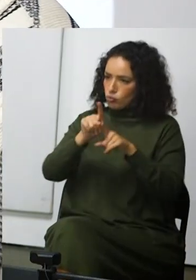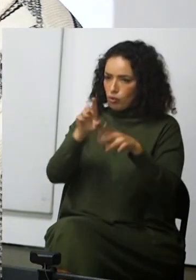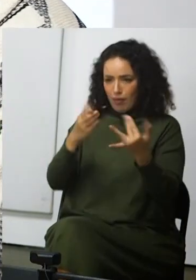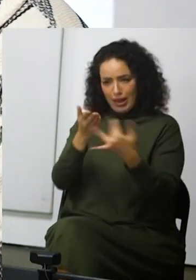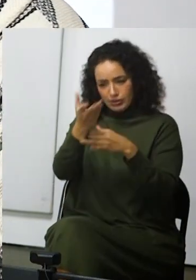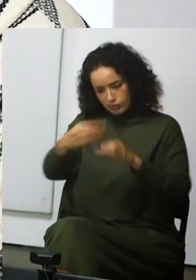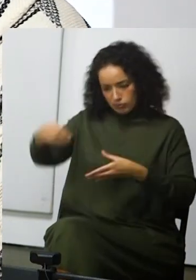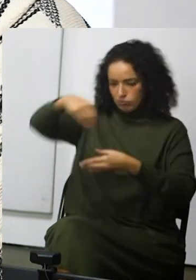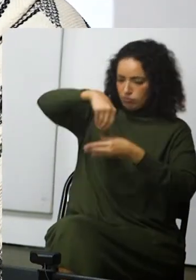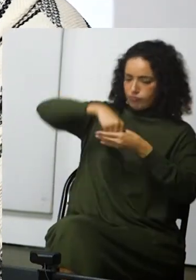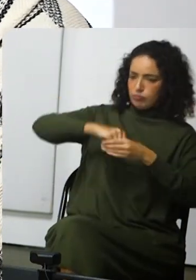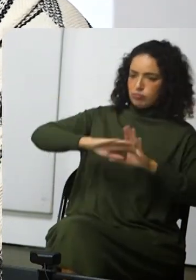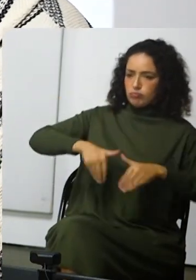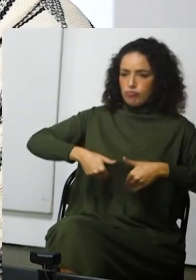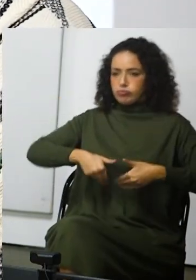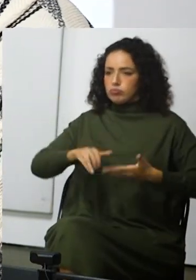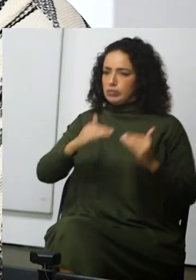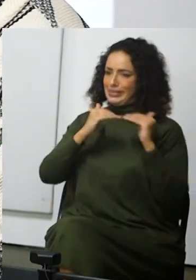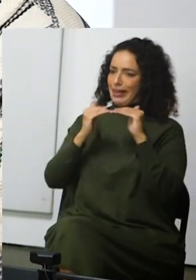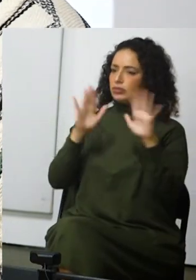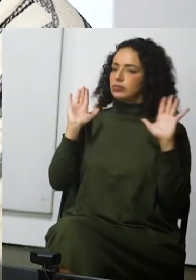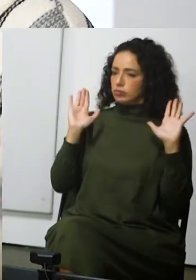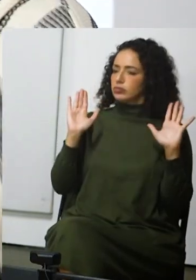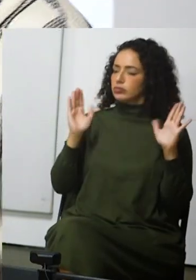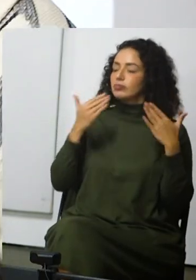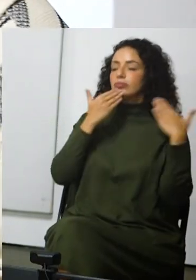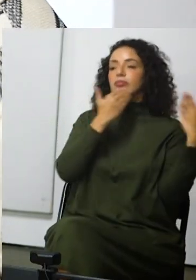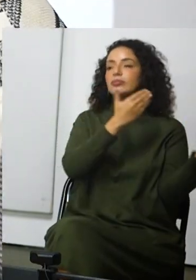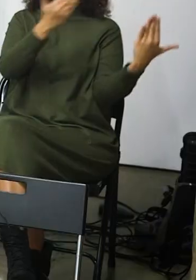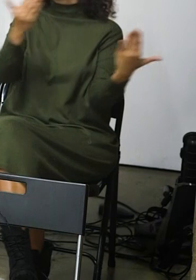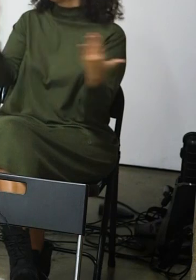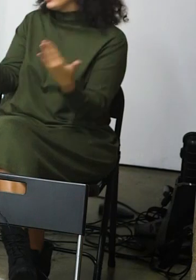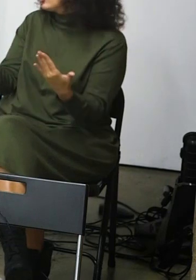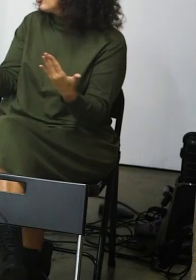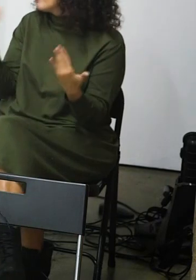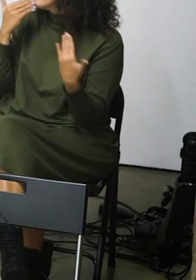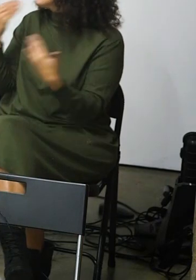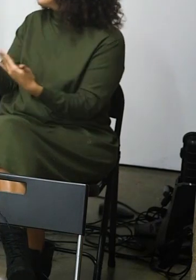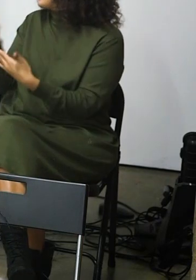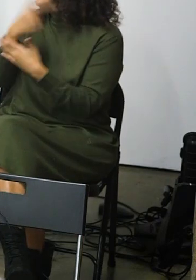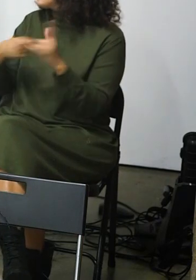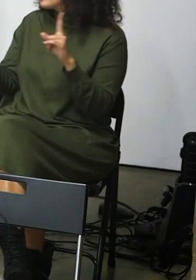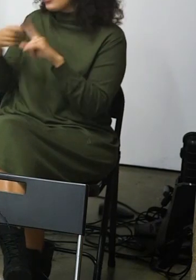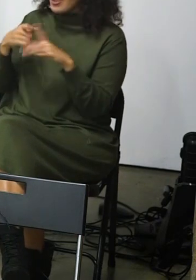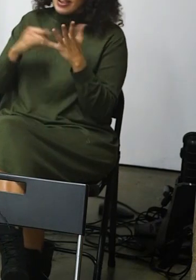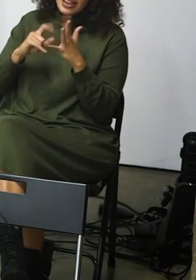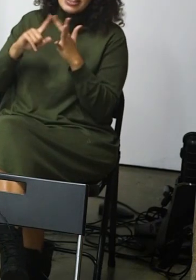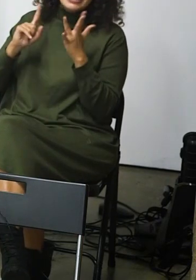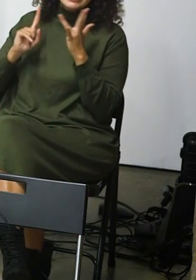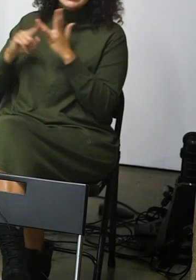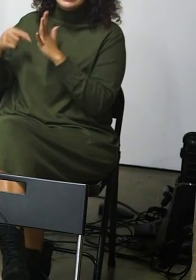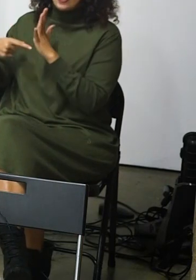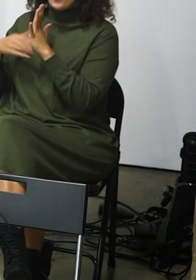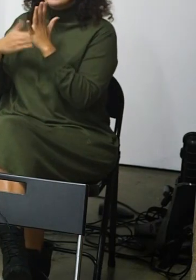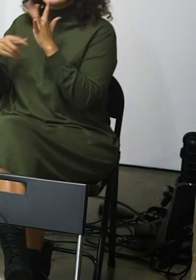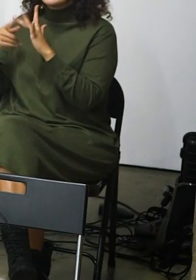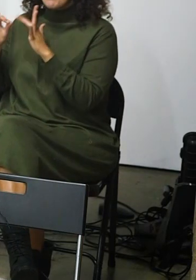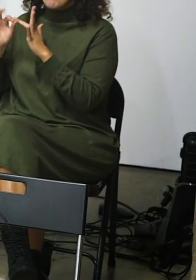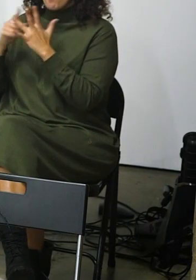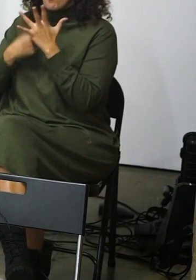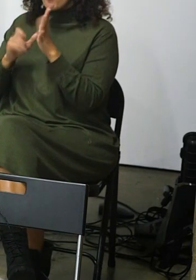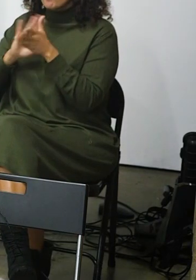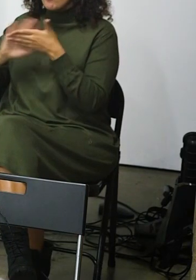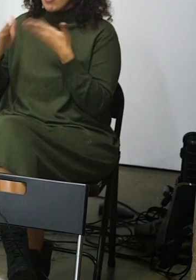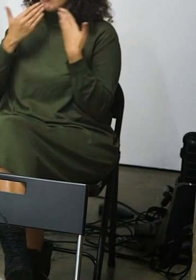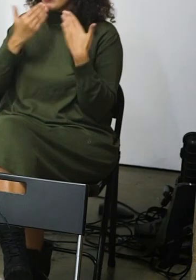there's a lot more conversations to be had around that. So I'd like to thank Healing Justice London. I'd like to thank Kaya, Sohei, and Zipporah for your time. And